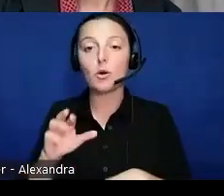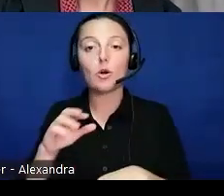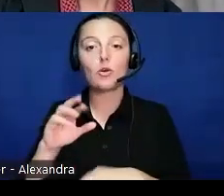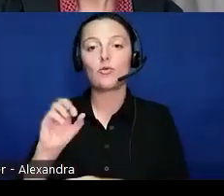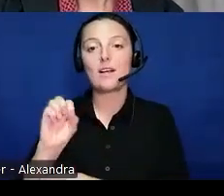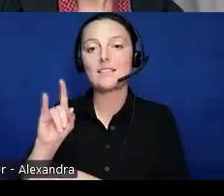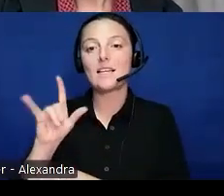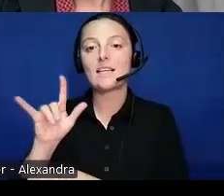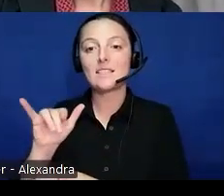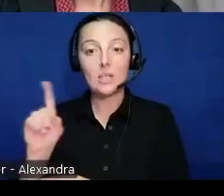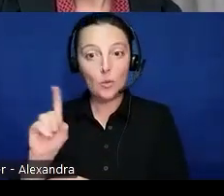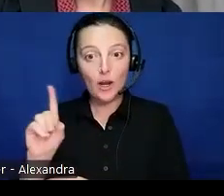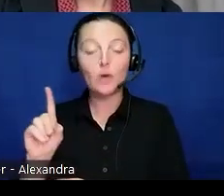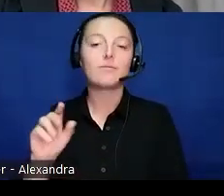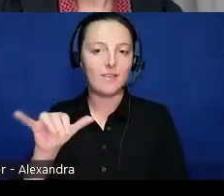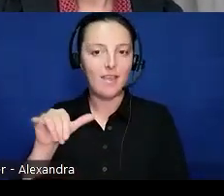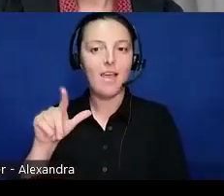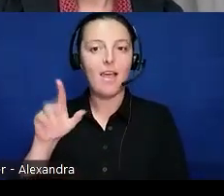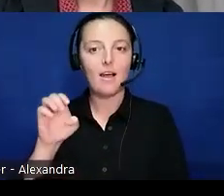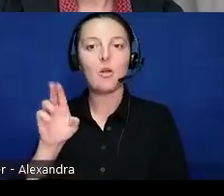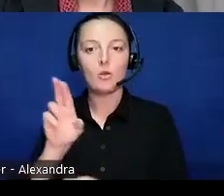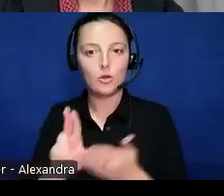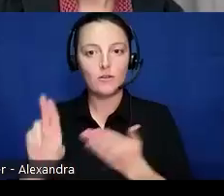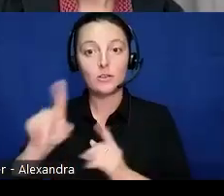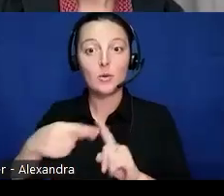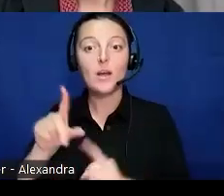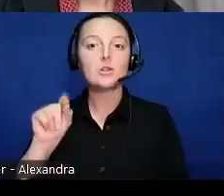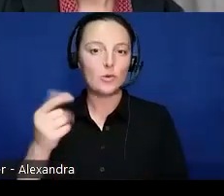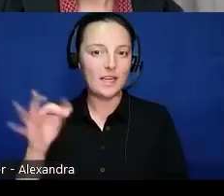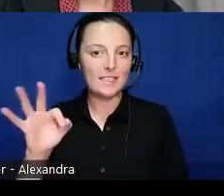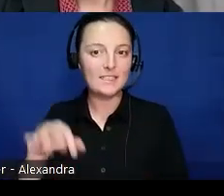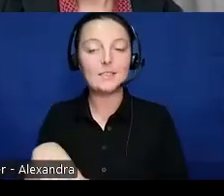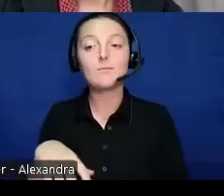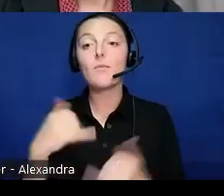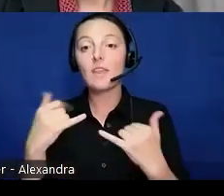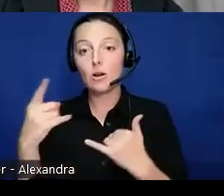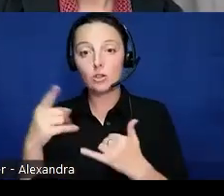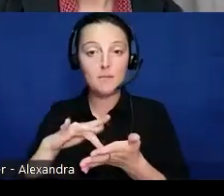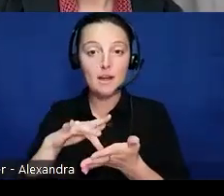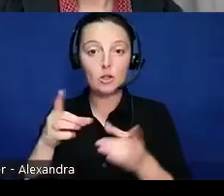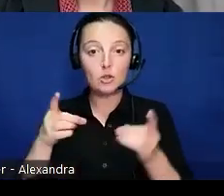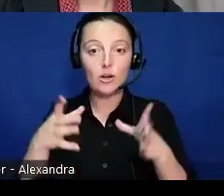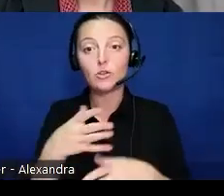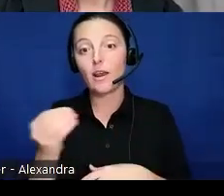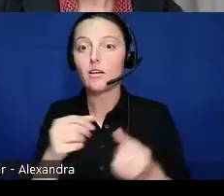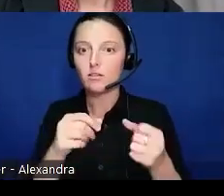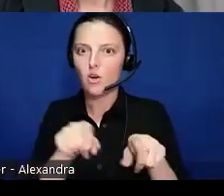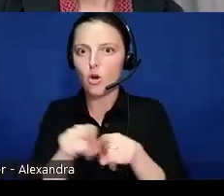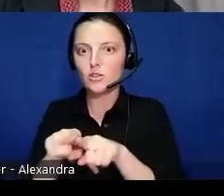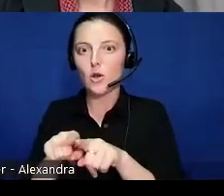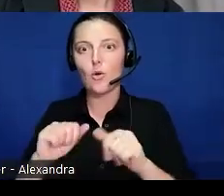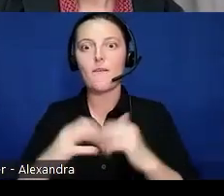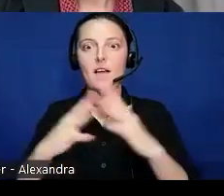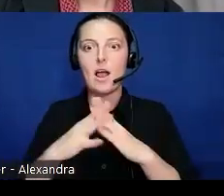in 2019 and is currently the medical director and was also the founder of the Street